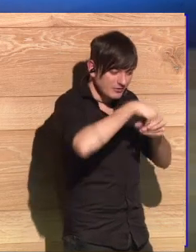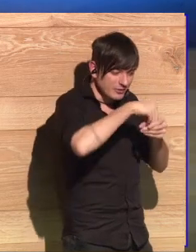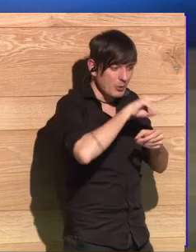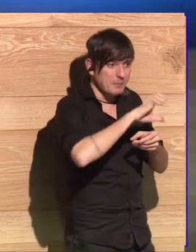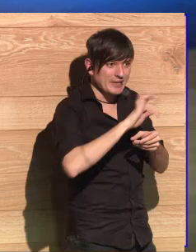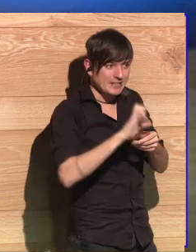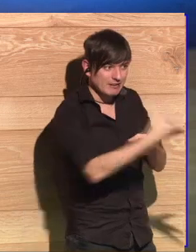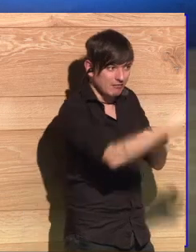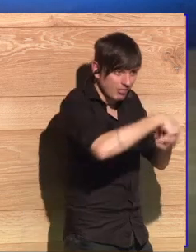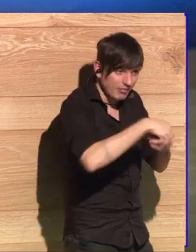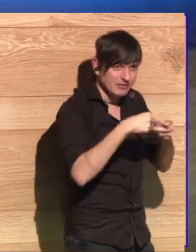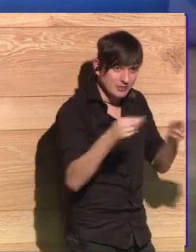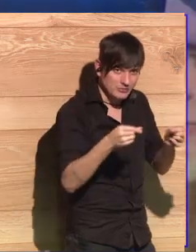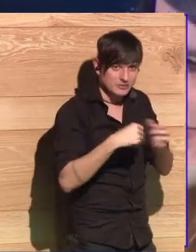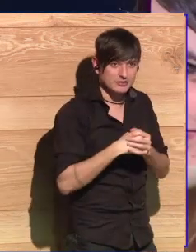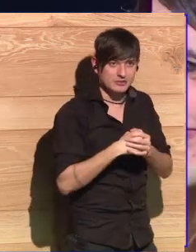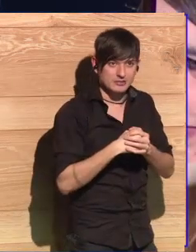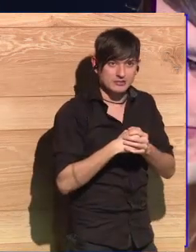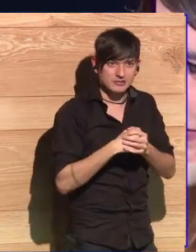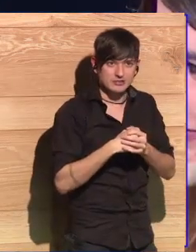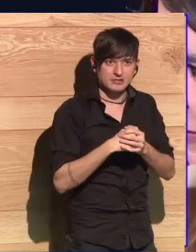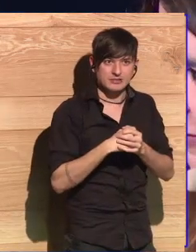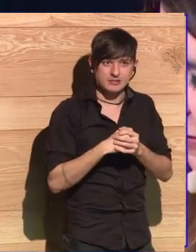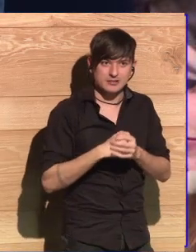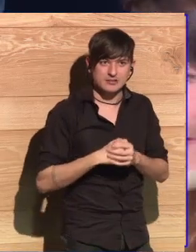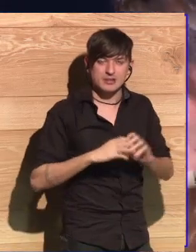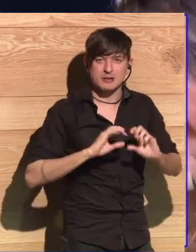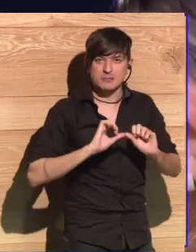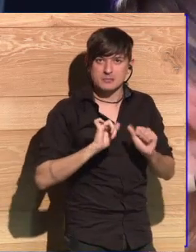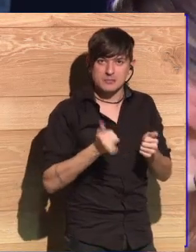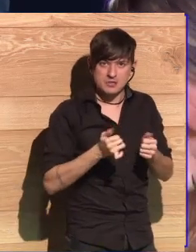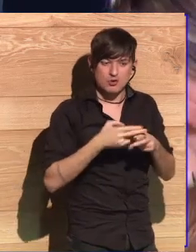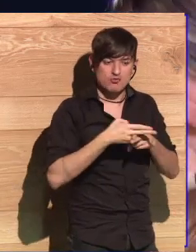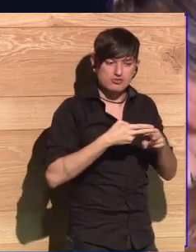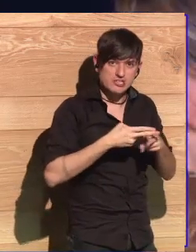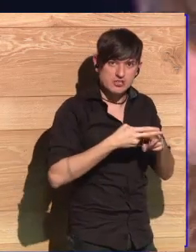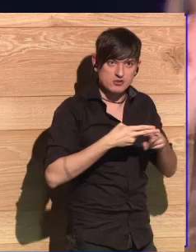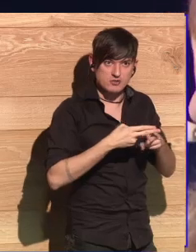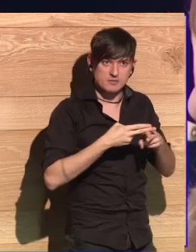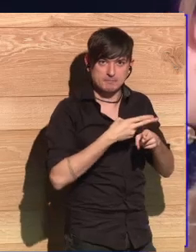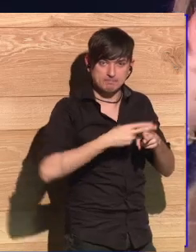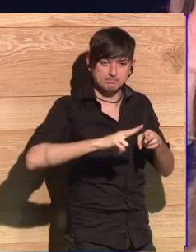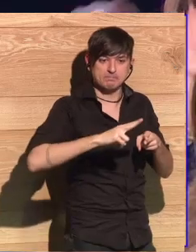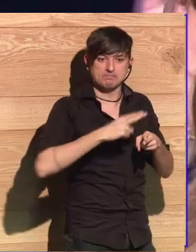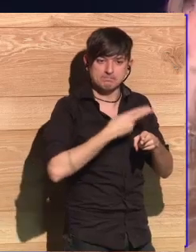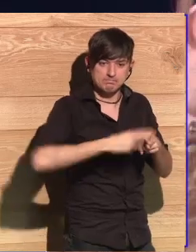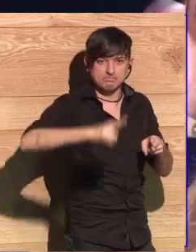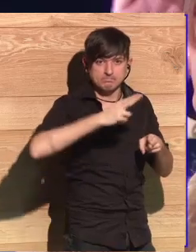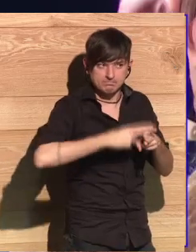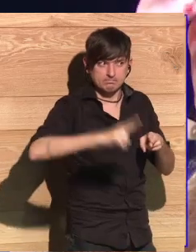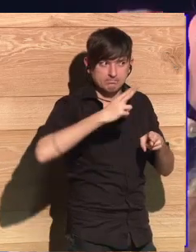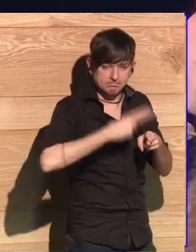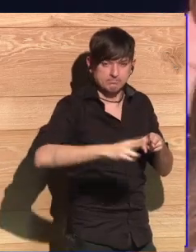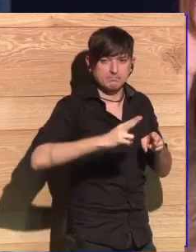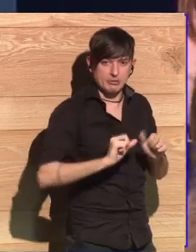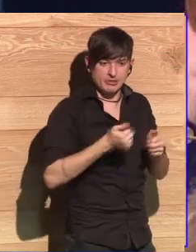And then he got out his big carving knife and his steel, and he started sharpening the knife. And he got out a loaf of bread, and he